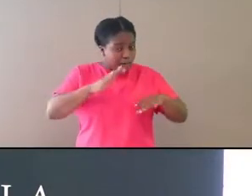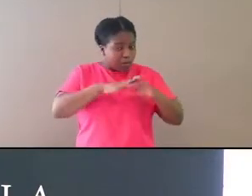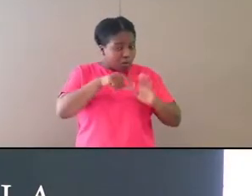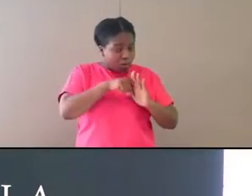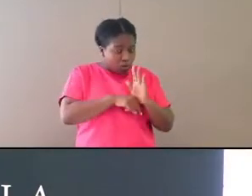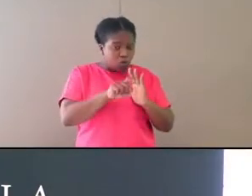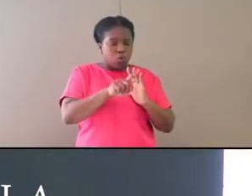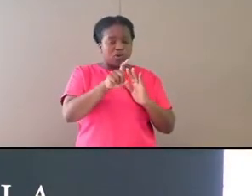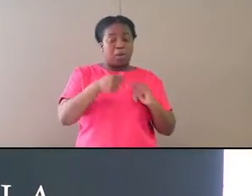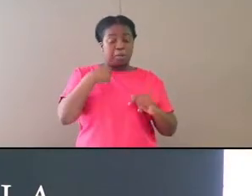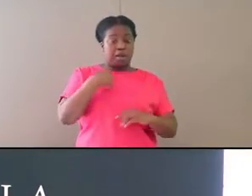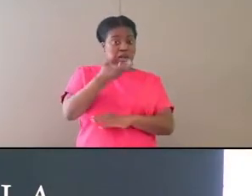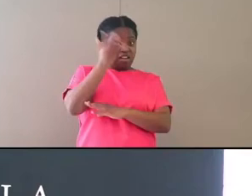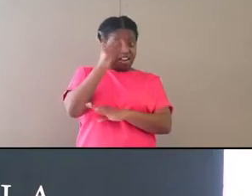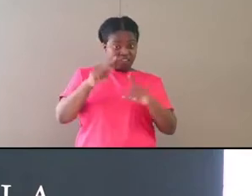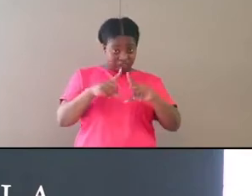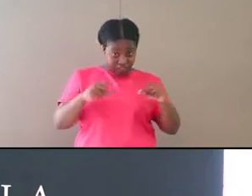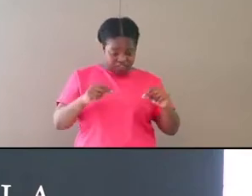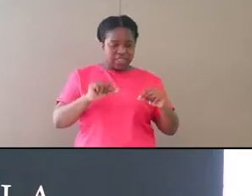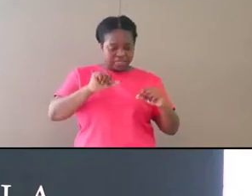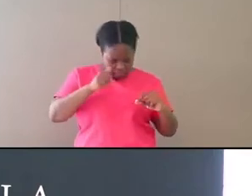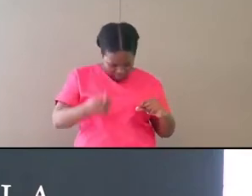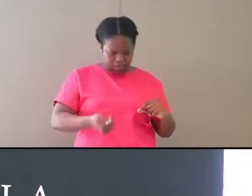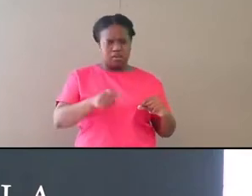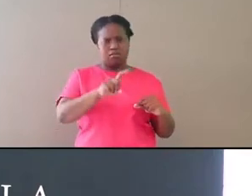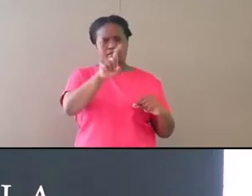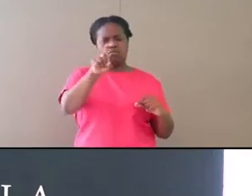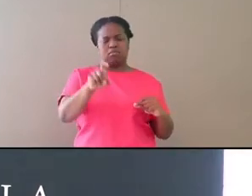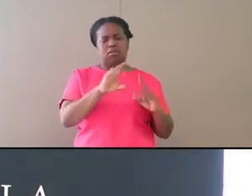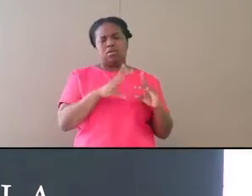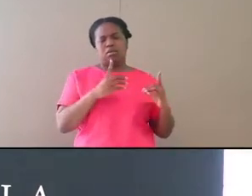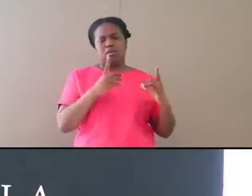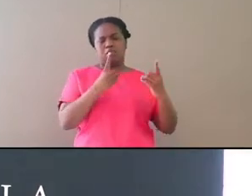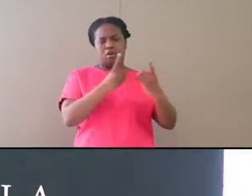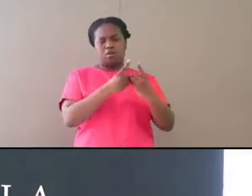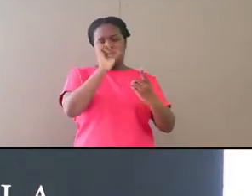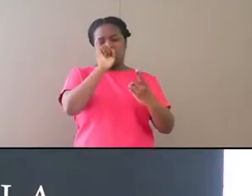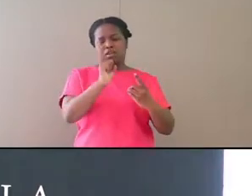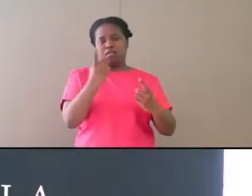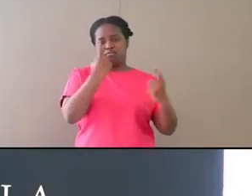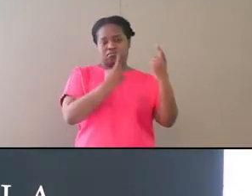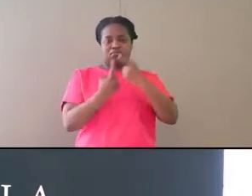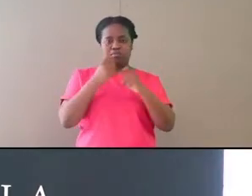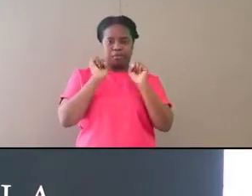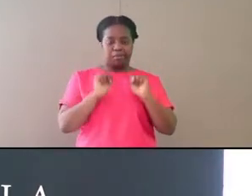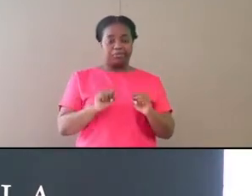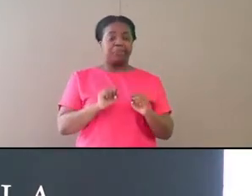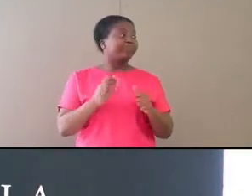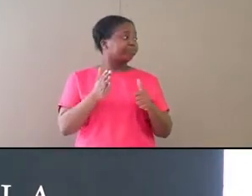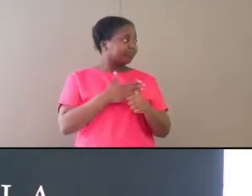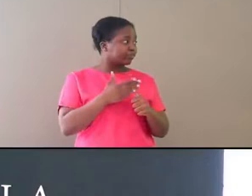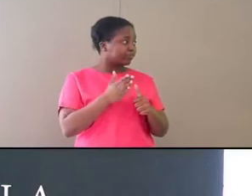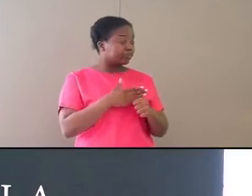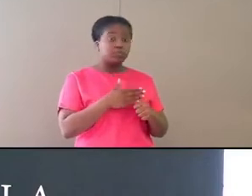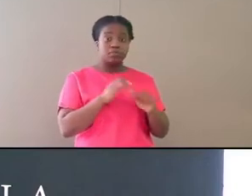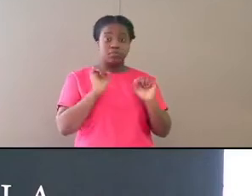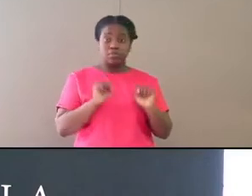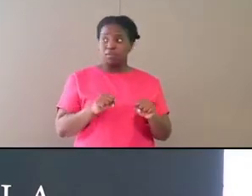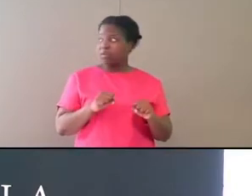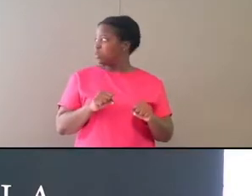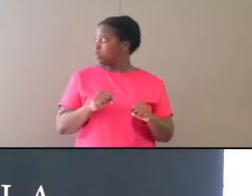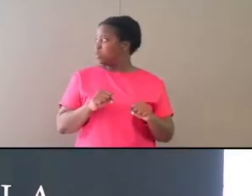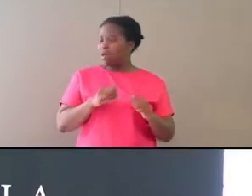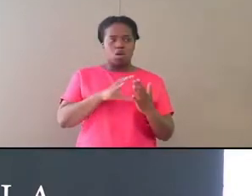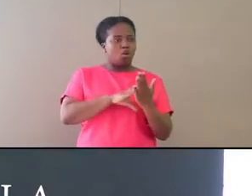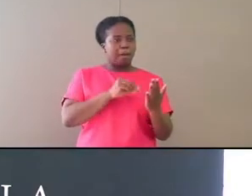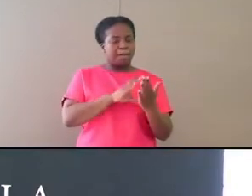more questions to ask me and the department and everybody else. It's firstly, can I have a copy